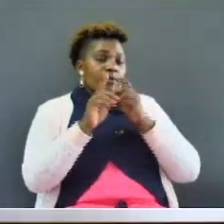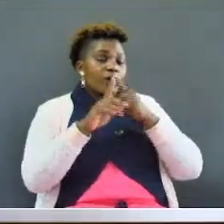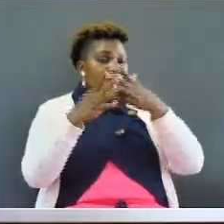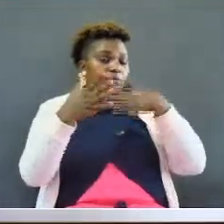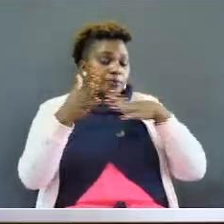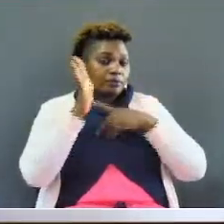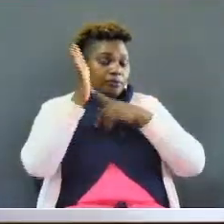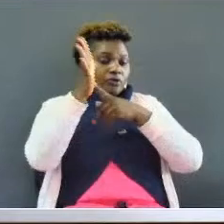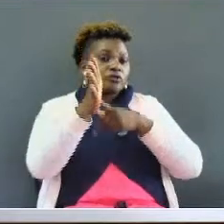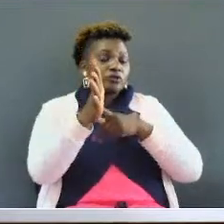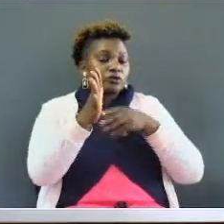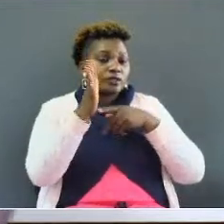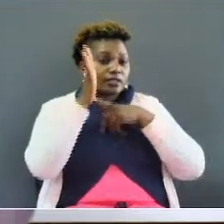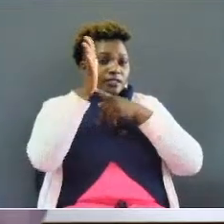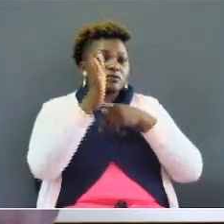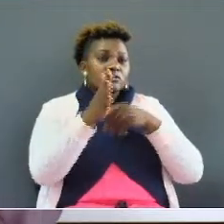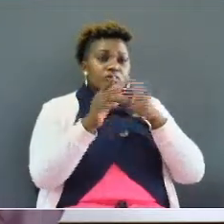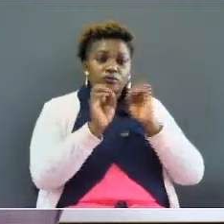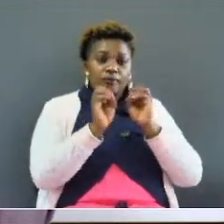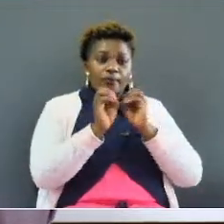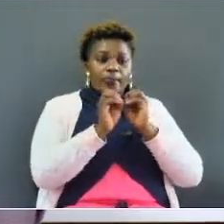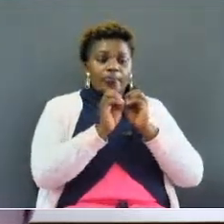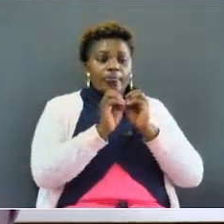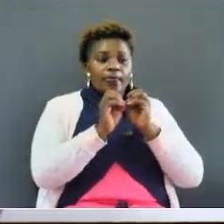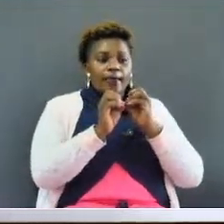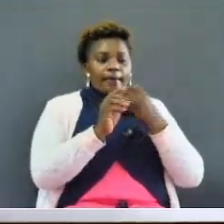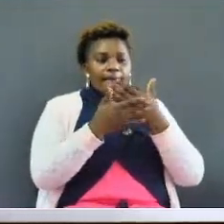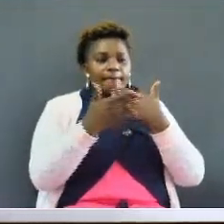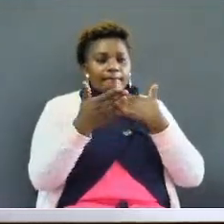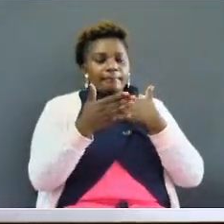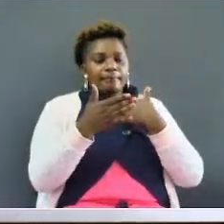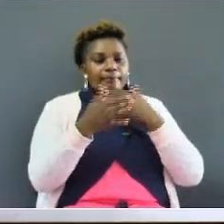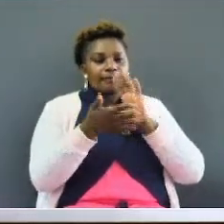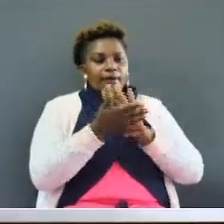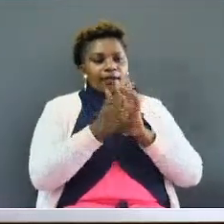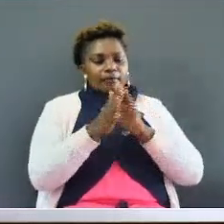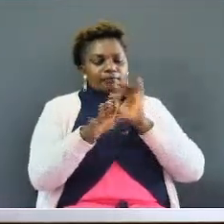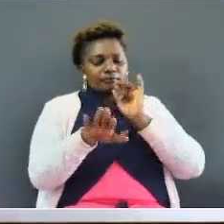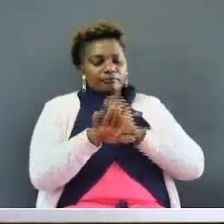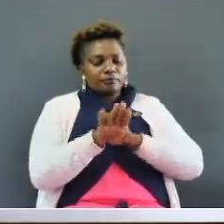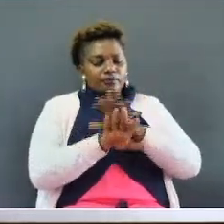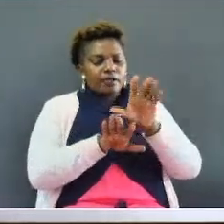asymptomatic, the phase where before you get infectious,